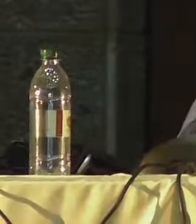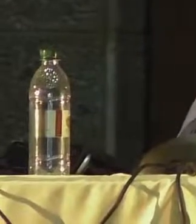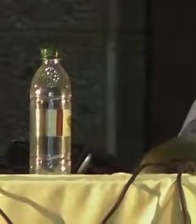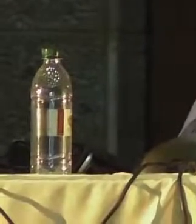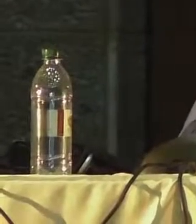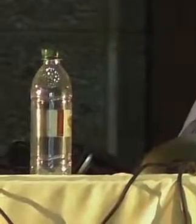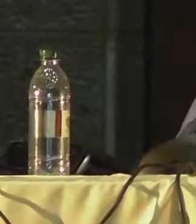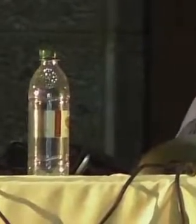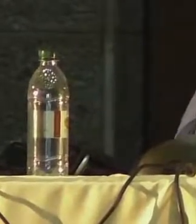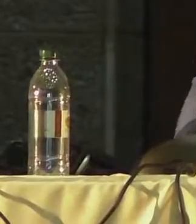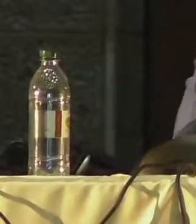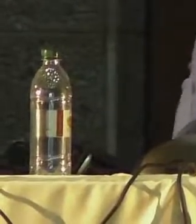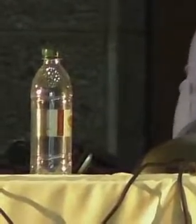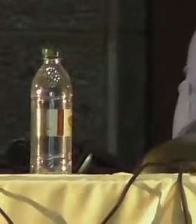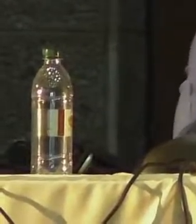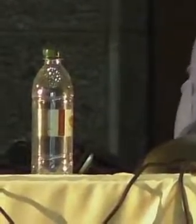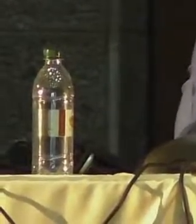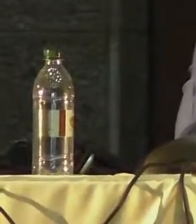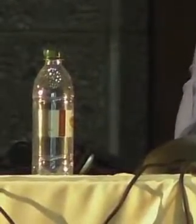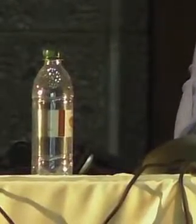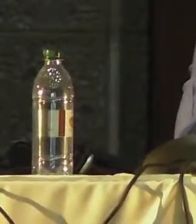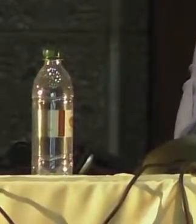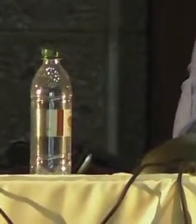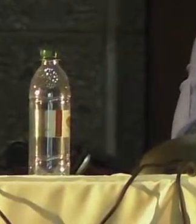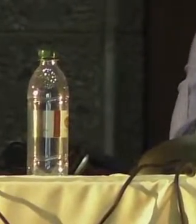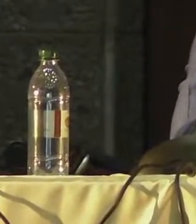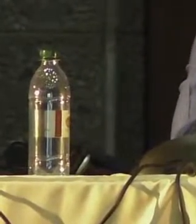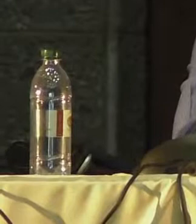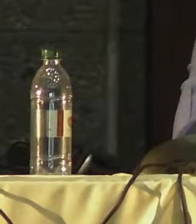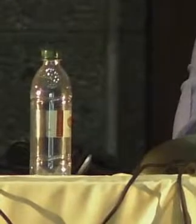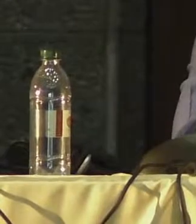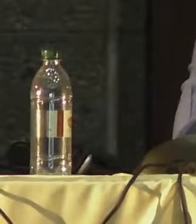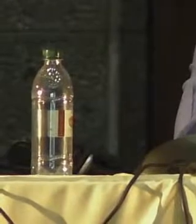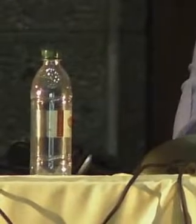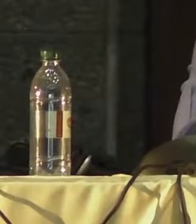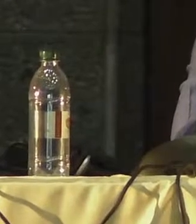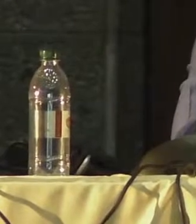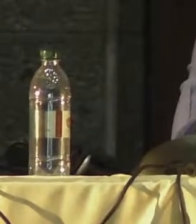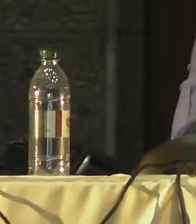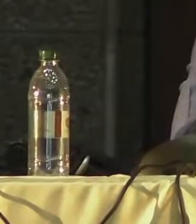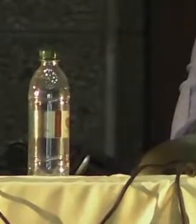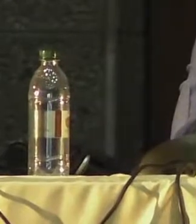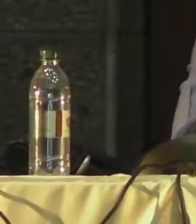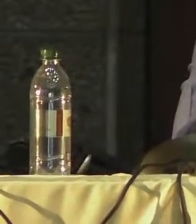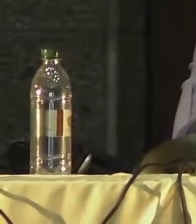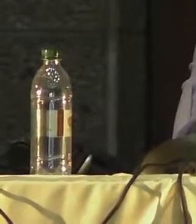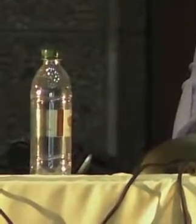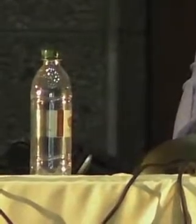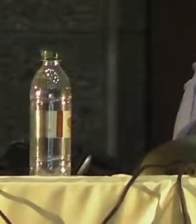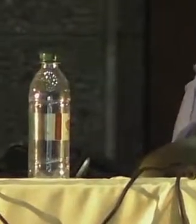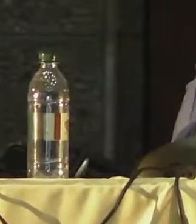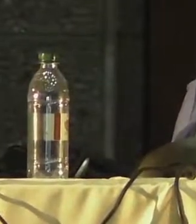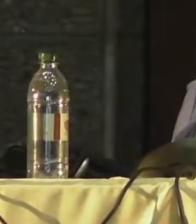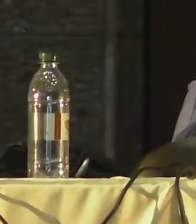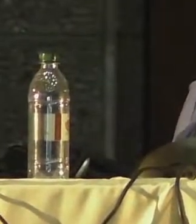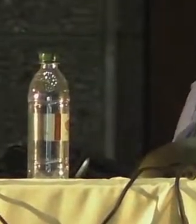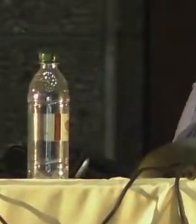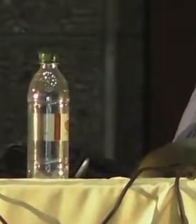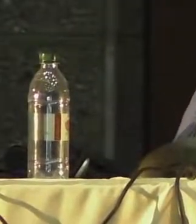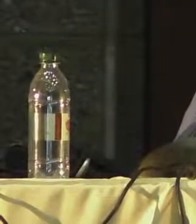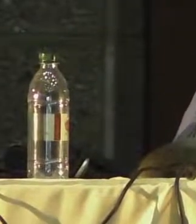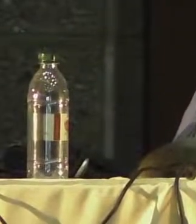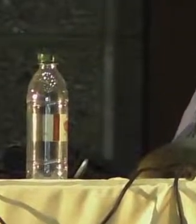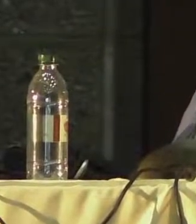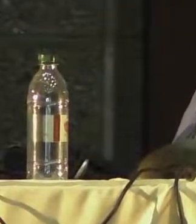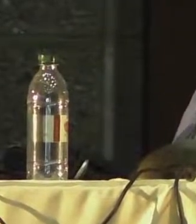process. So I think in the next page, we have followed the framework of the report in terms of